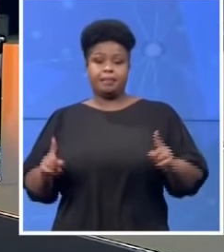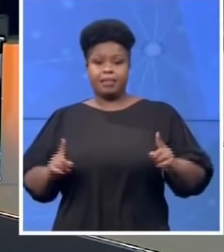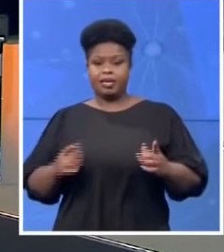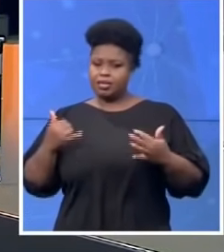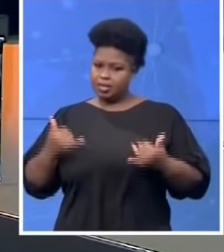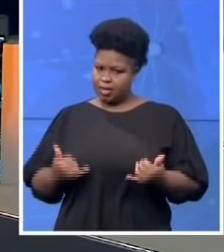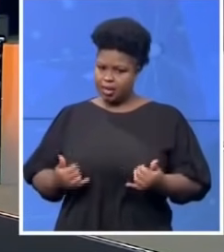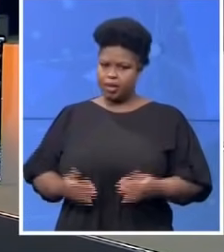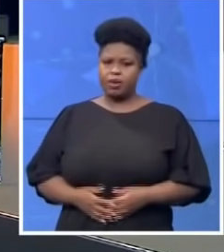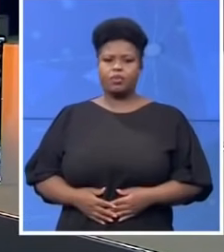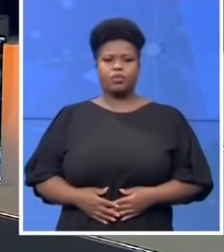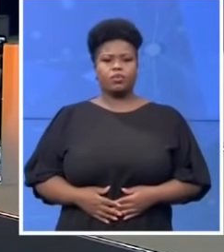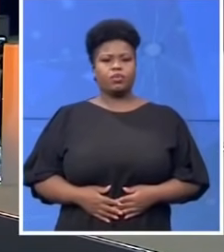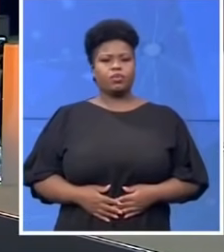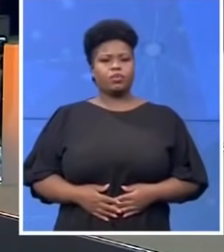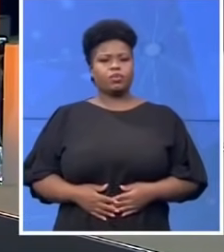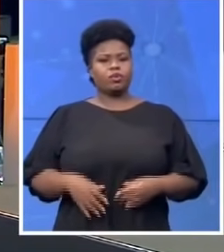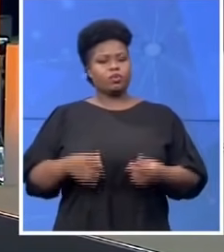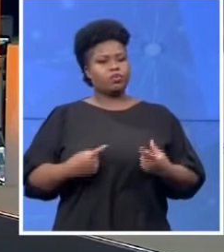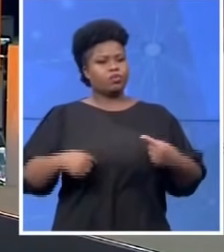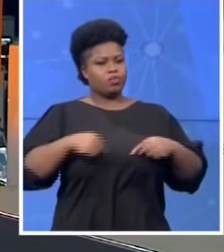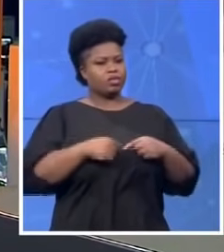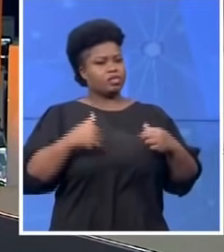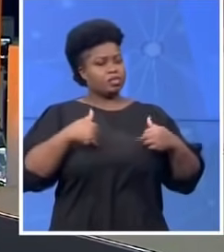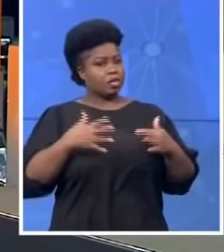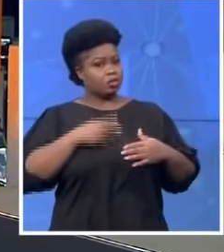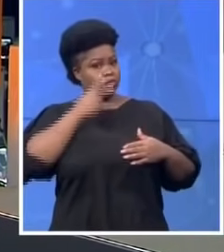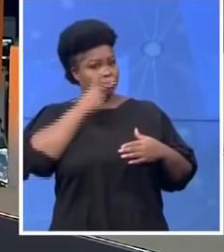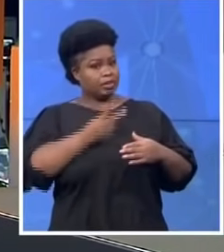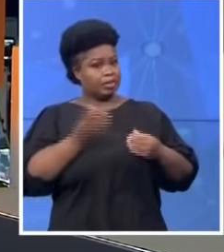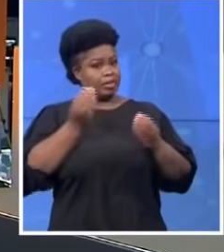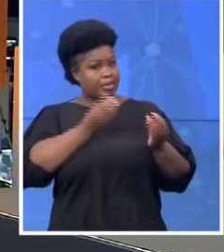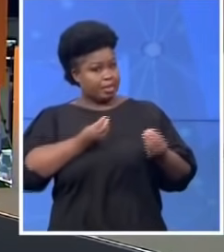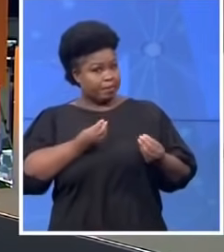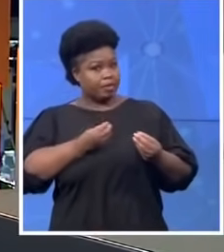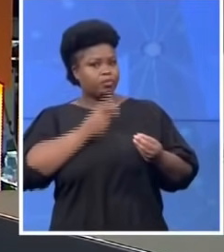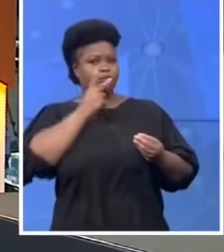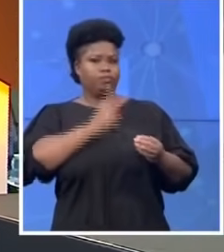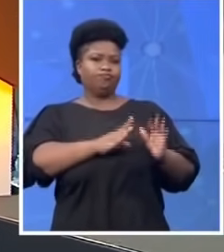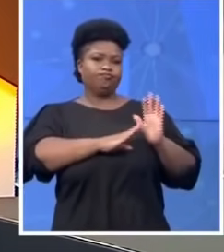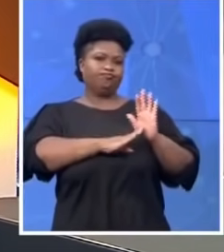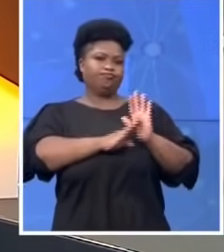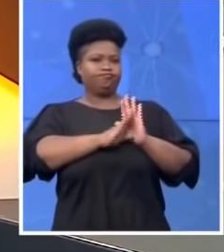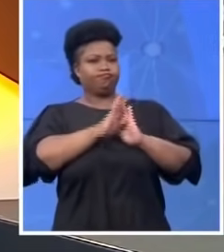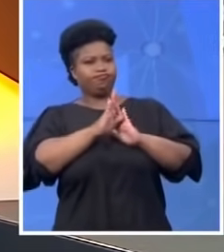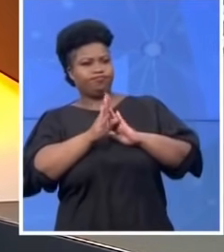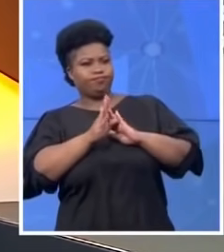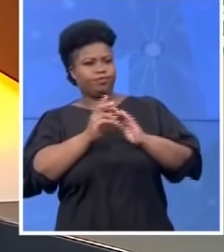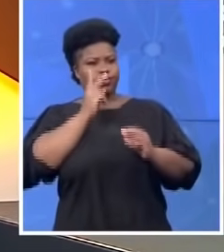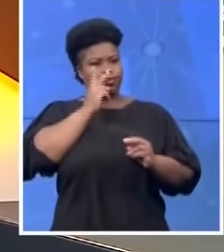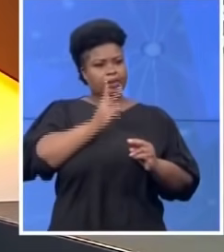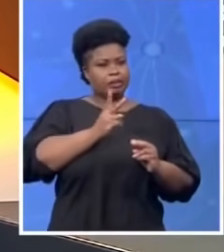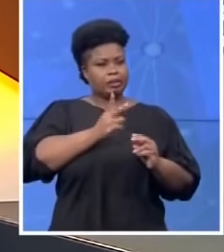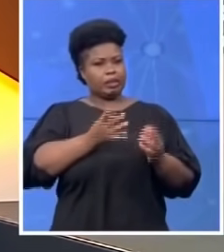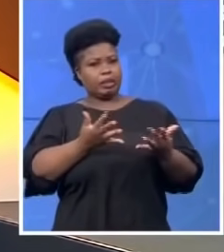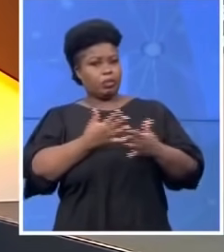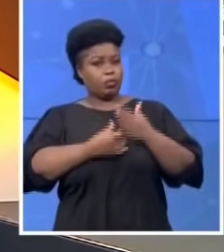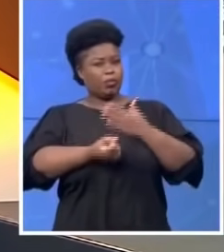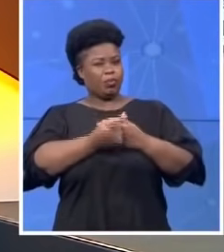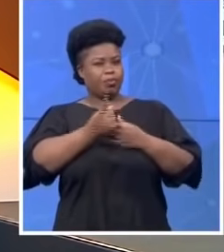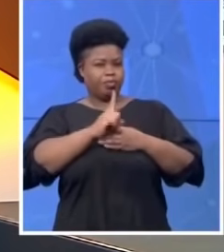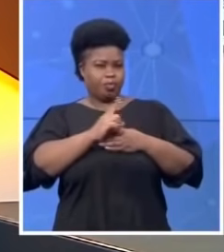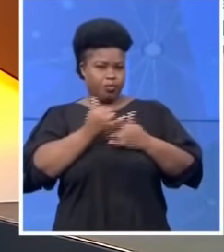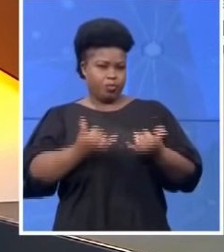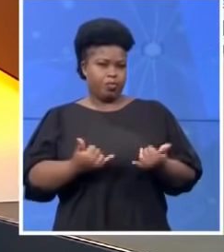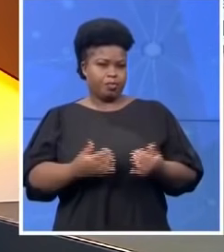numbers and trying to get to see what it'll be all over the place initially, but once